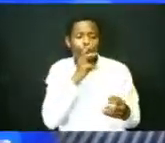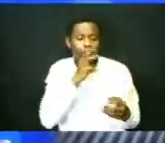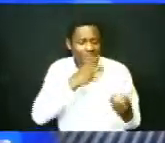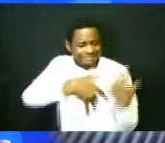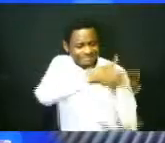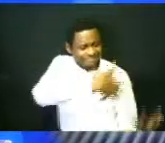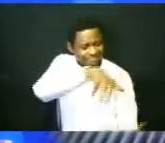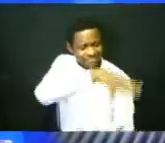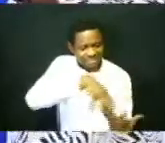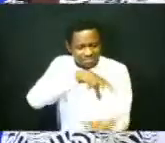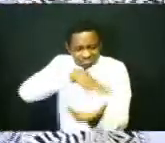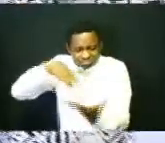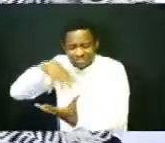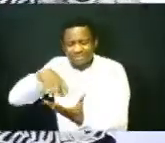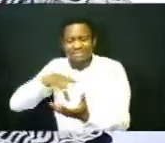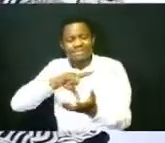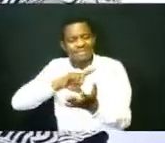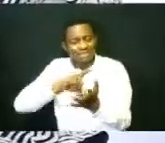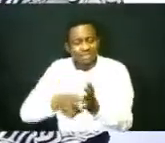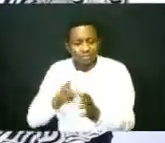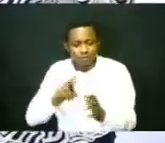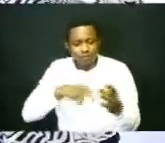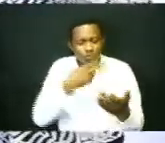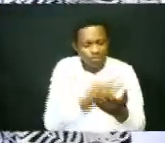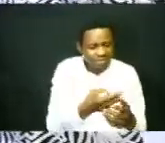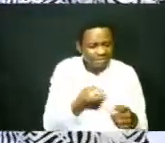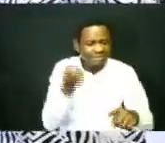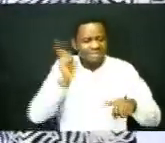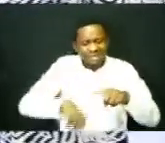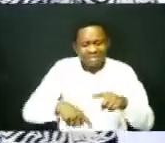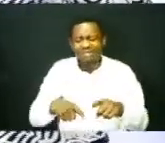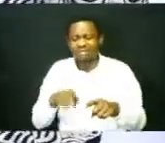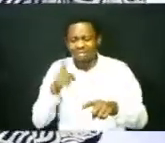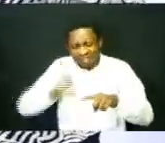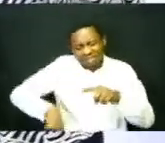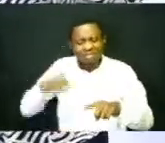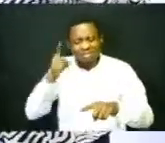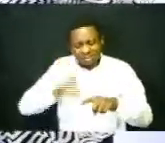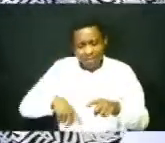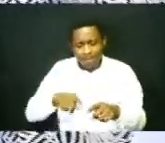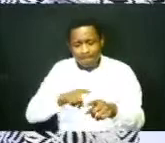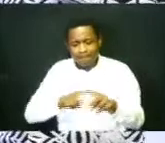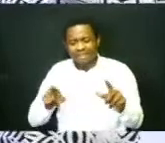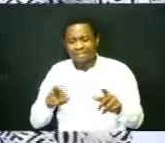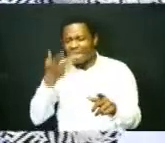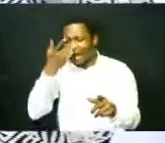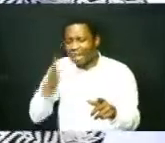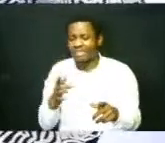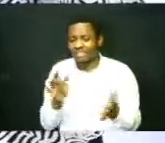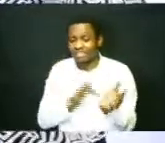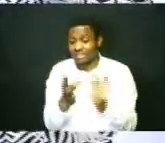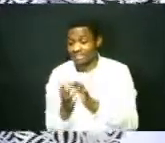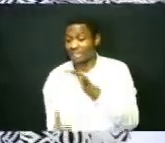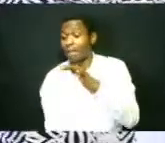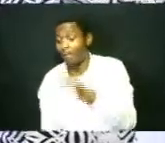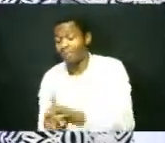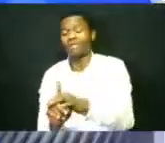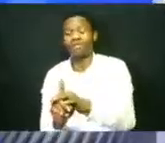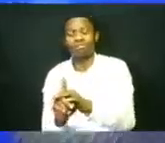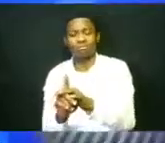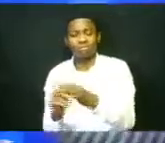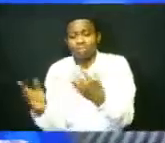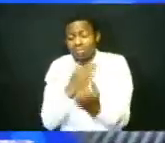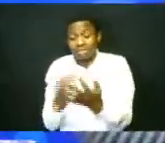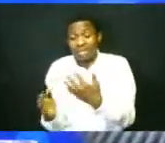suddenly Jesus appears. I want to tell you whether people are helping you or not, whether people are prepared to help you or not. When